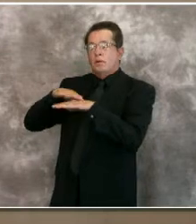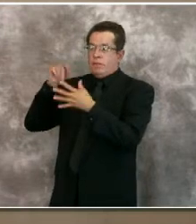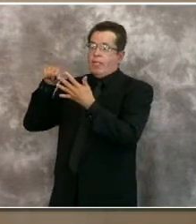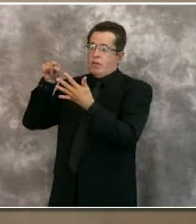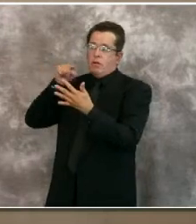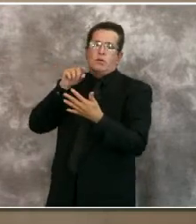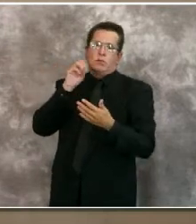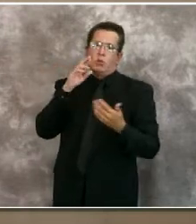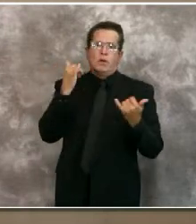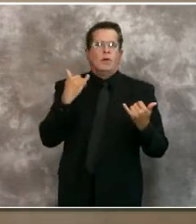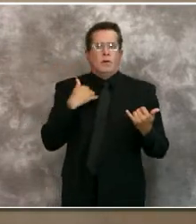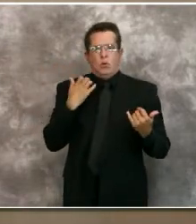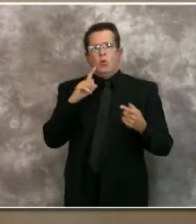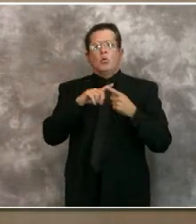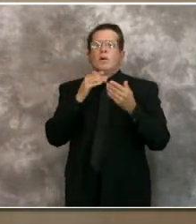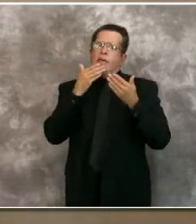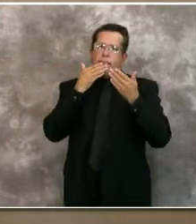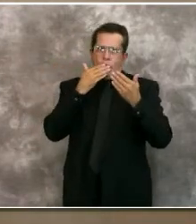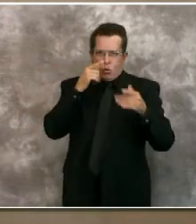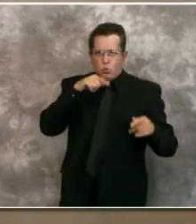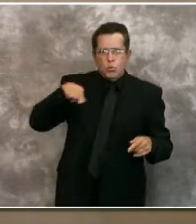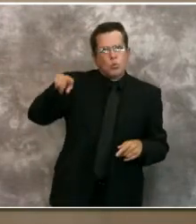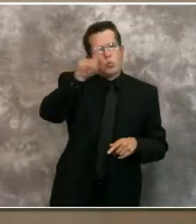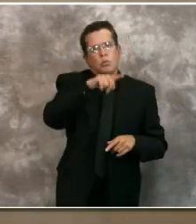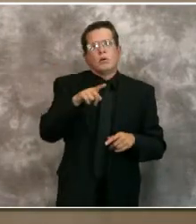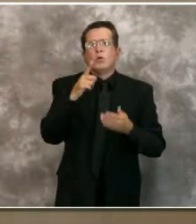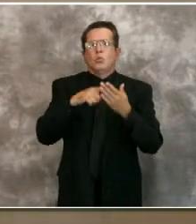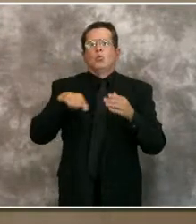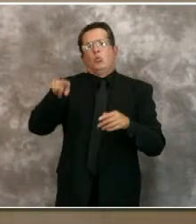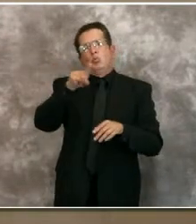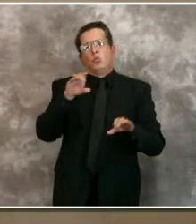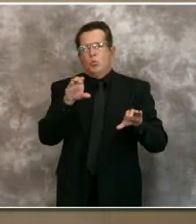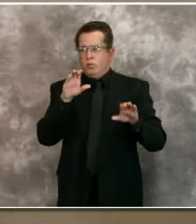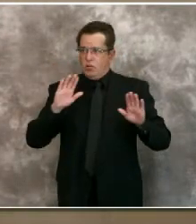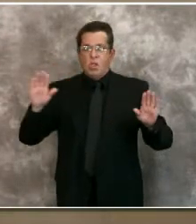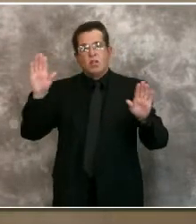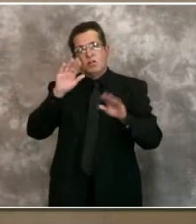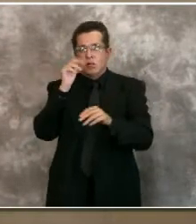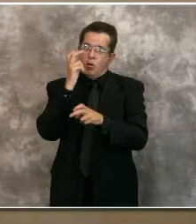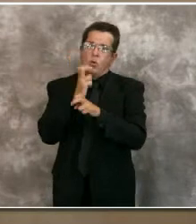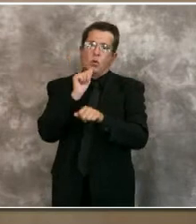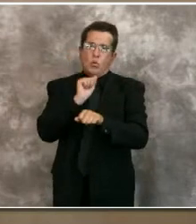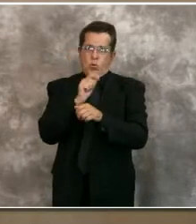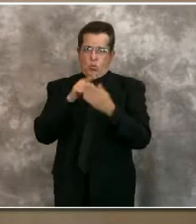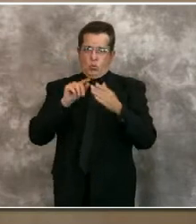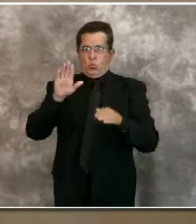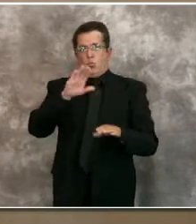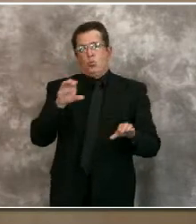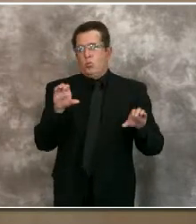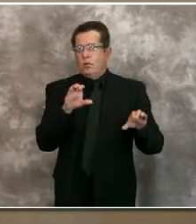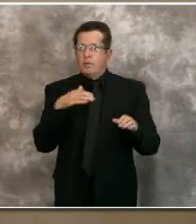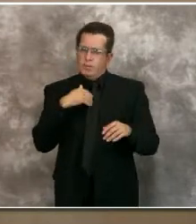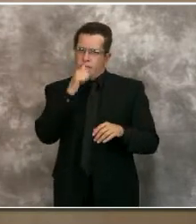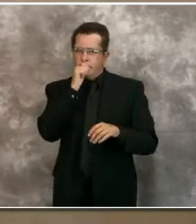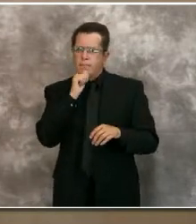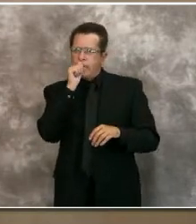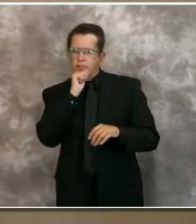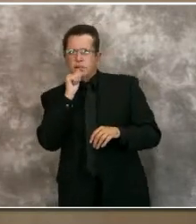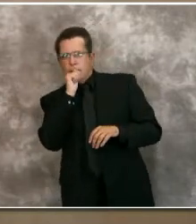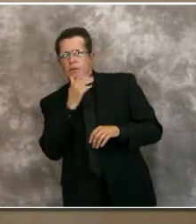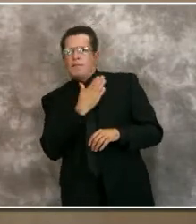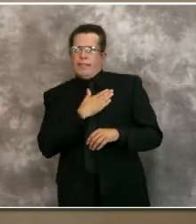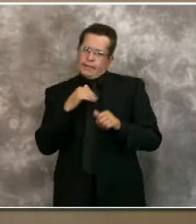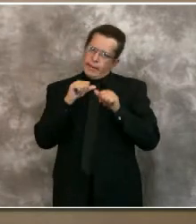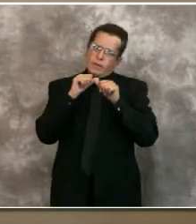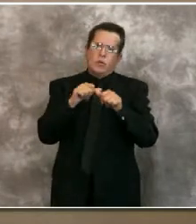like to thank everyone for all that they are doing, and ask you to continue to keep